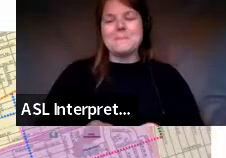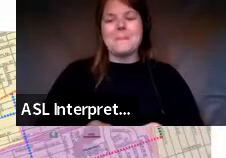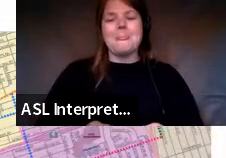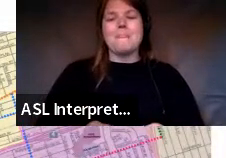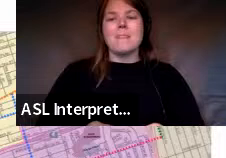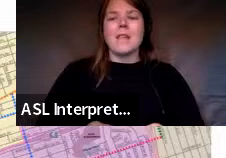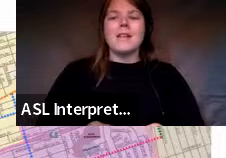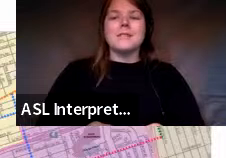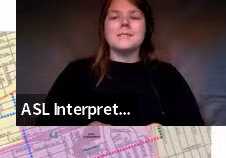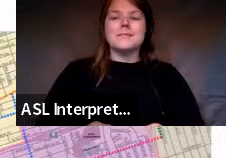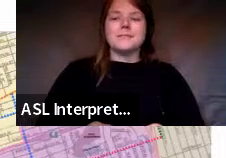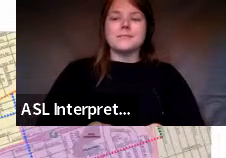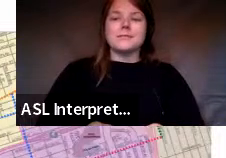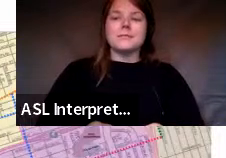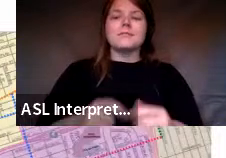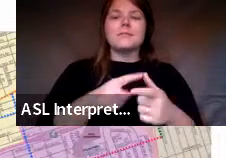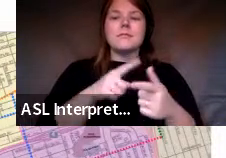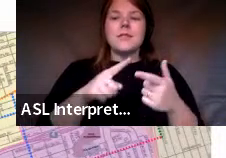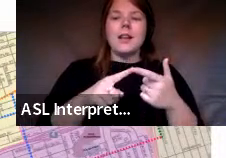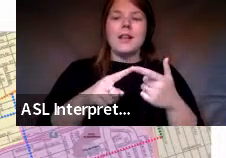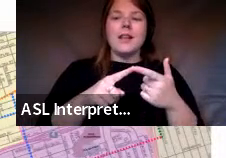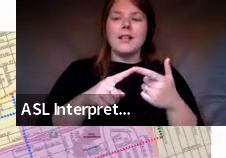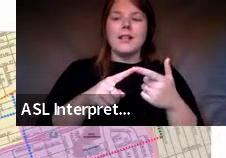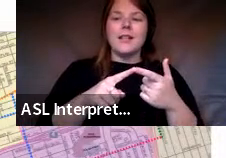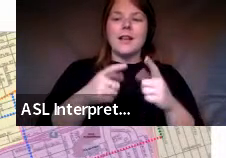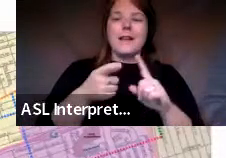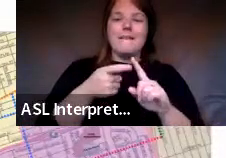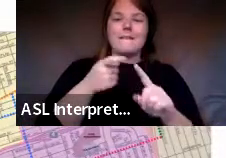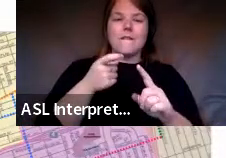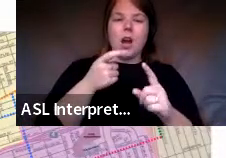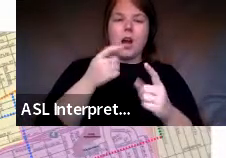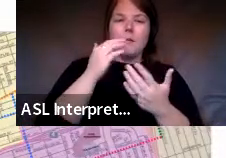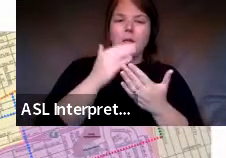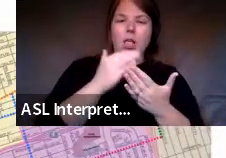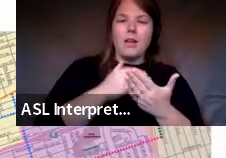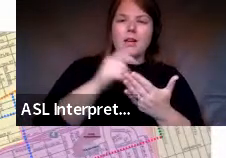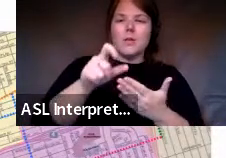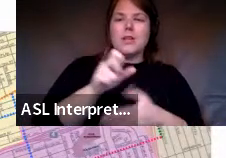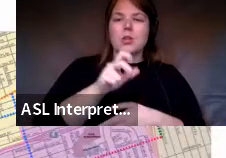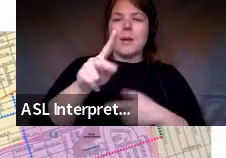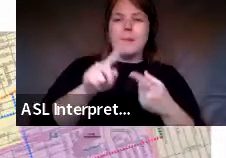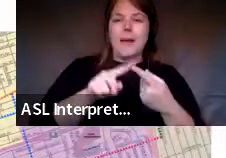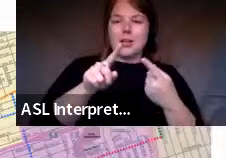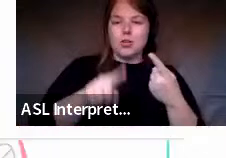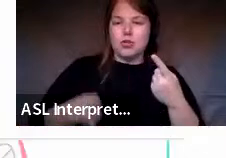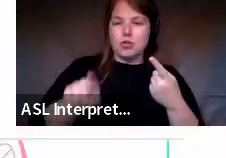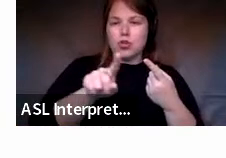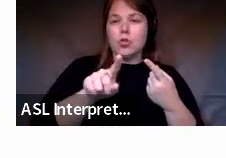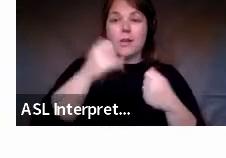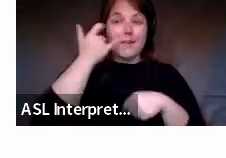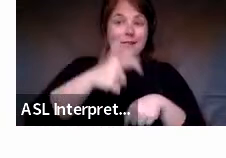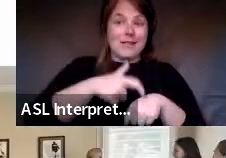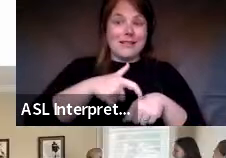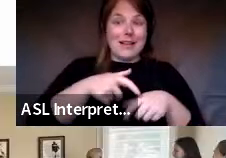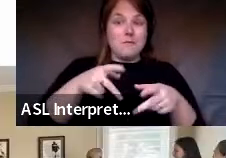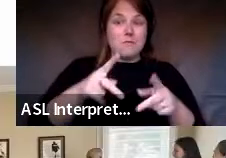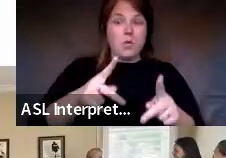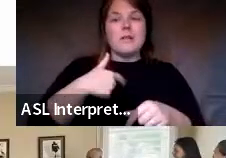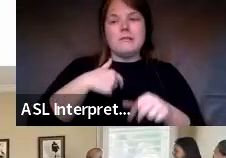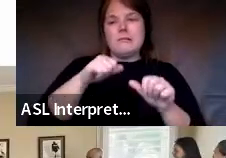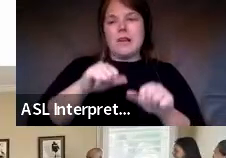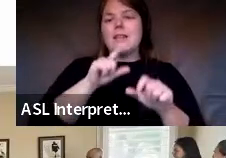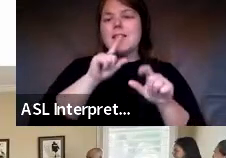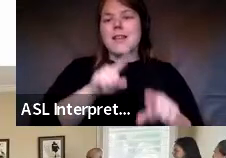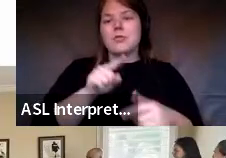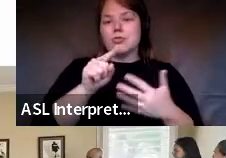And then on those outstanding items that we need to get back to you guys, if the time allows, I can answer